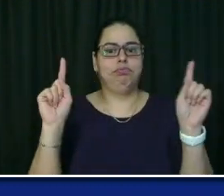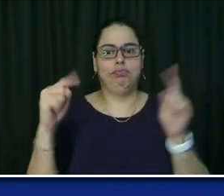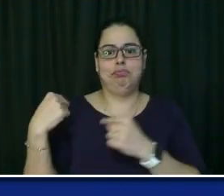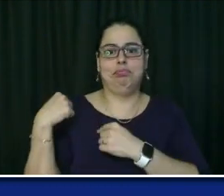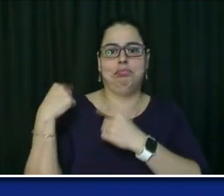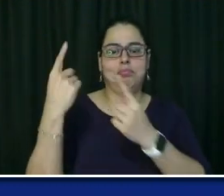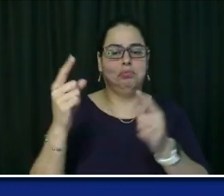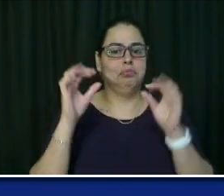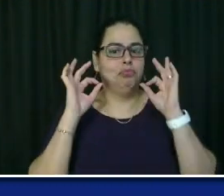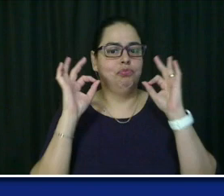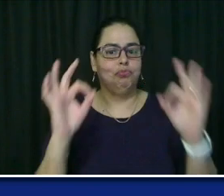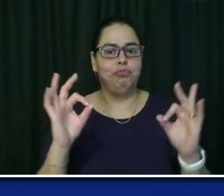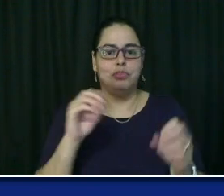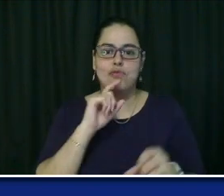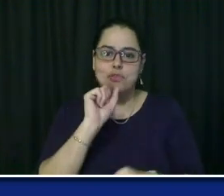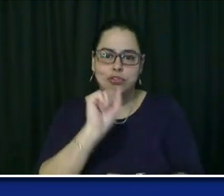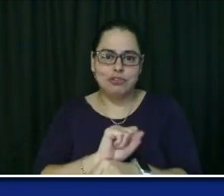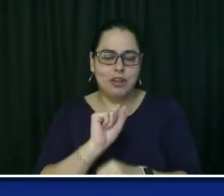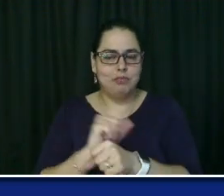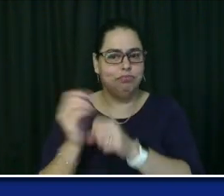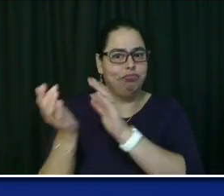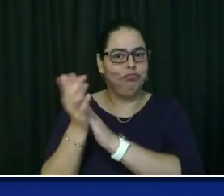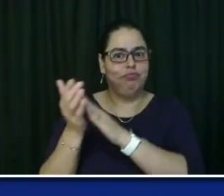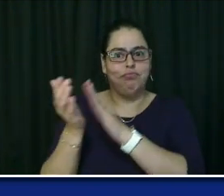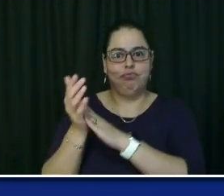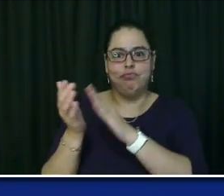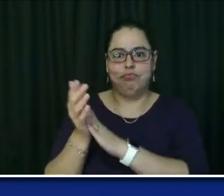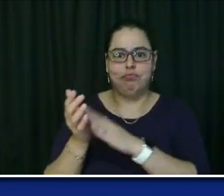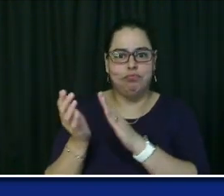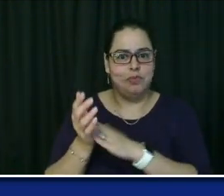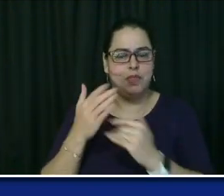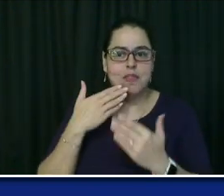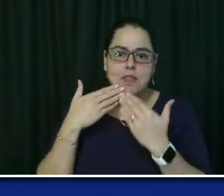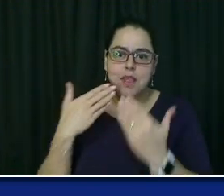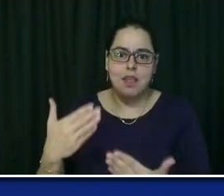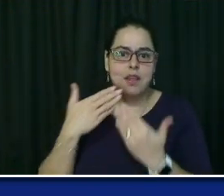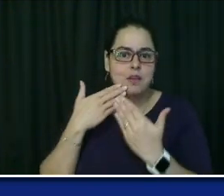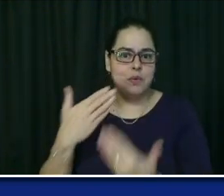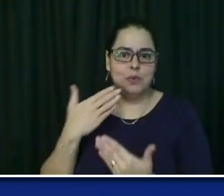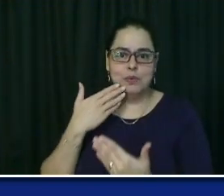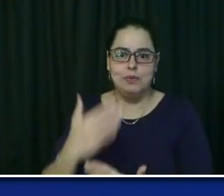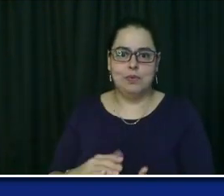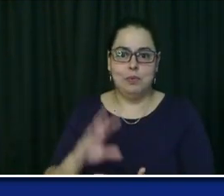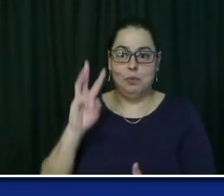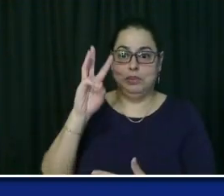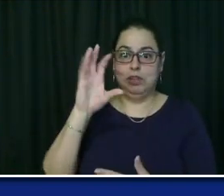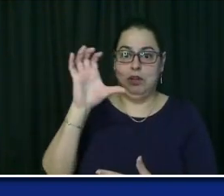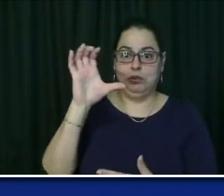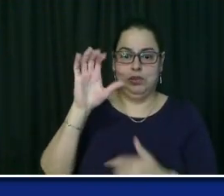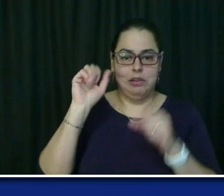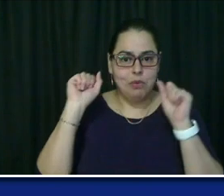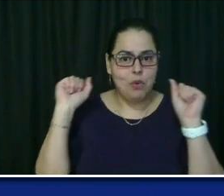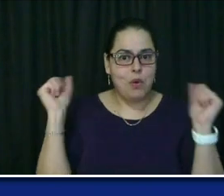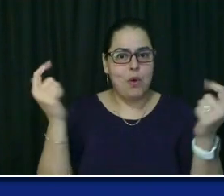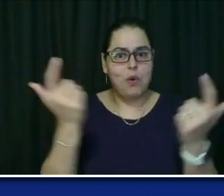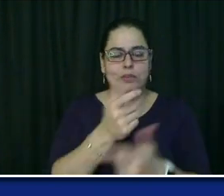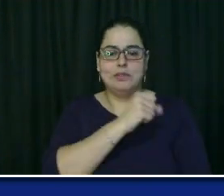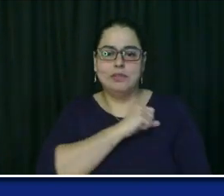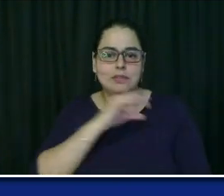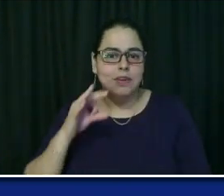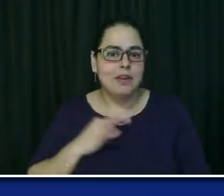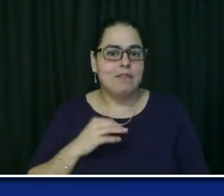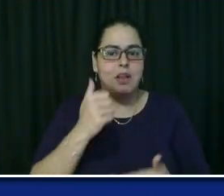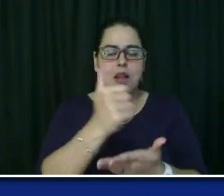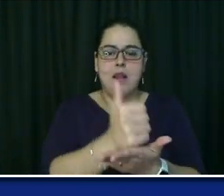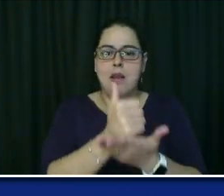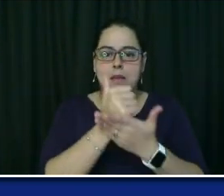my staff for going above and beyond to assist the people in Elmsford through this pandemic. The COVID-19 pandemic has been a challenge for all of us, but we're